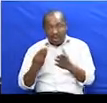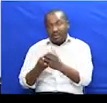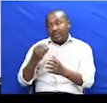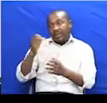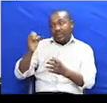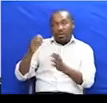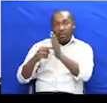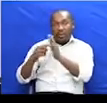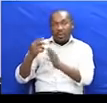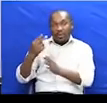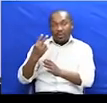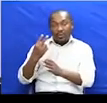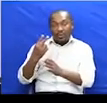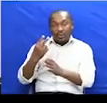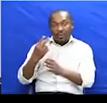0.25 molar